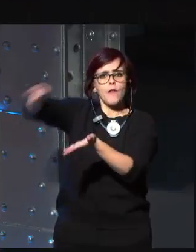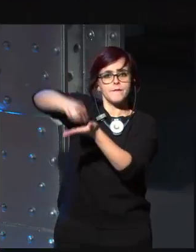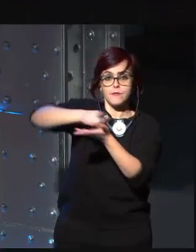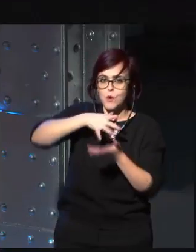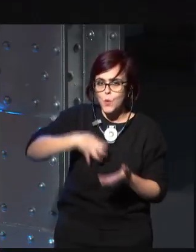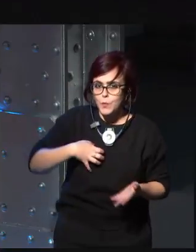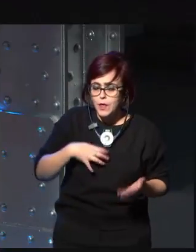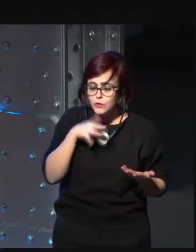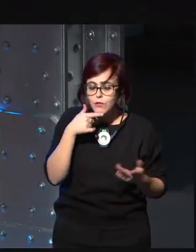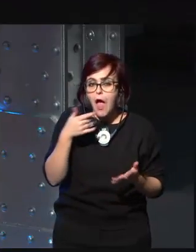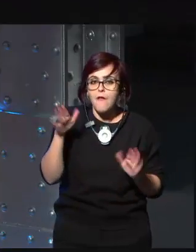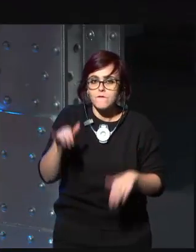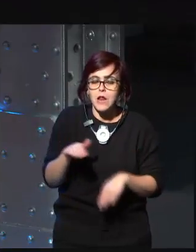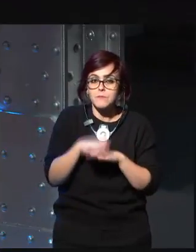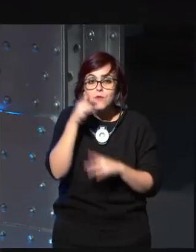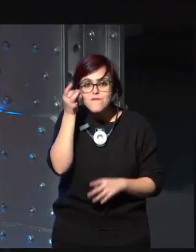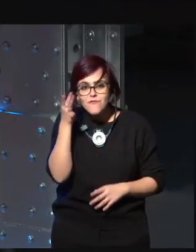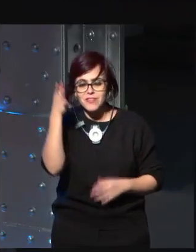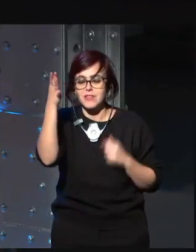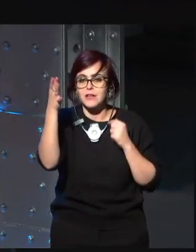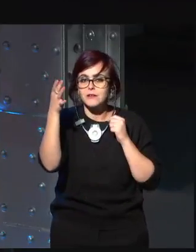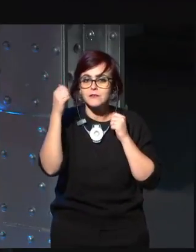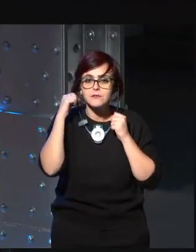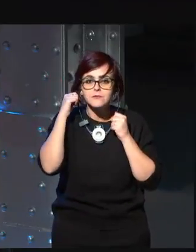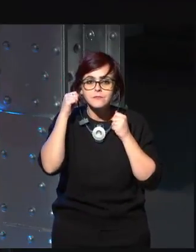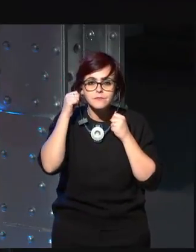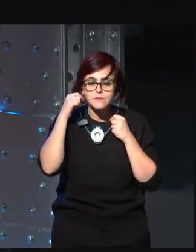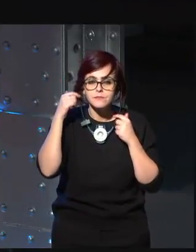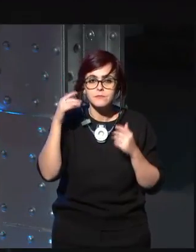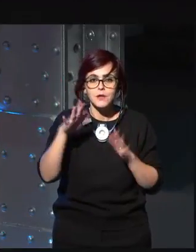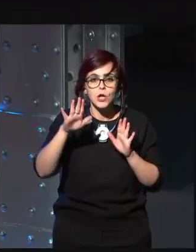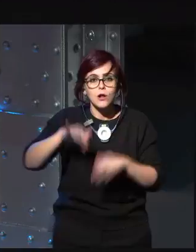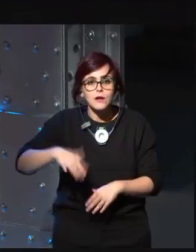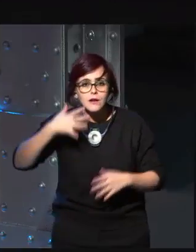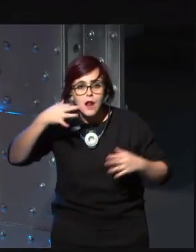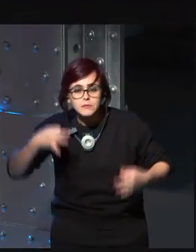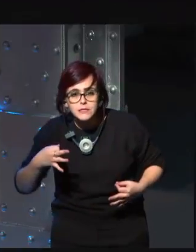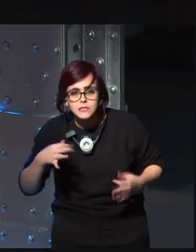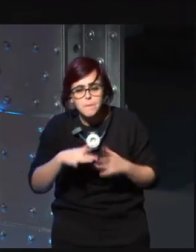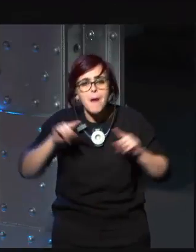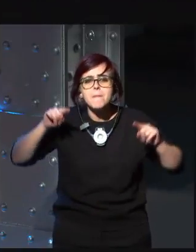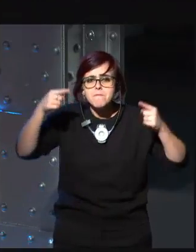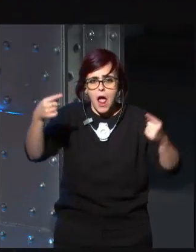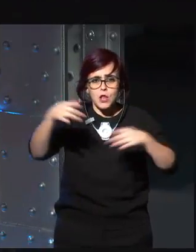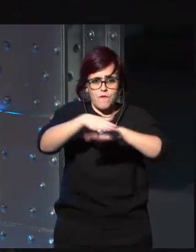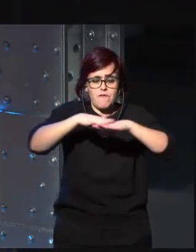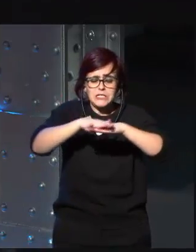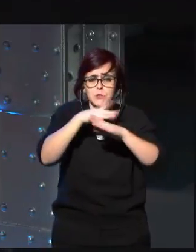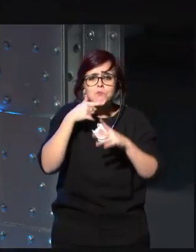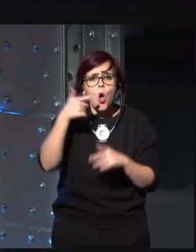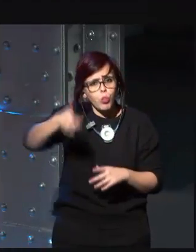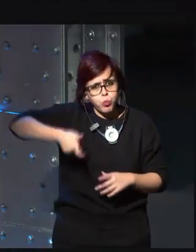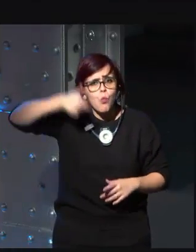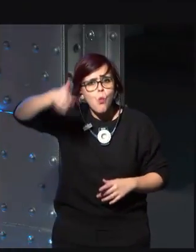something so simple and so primal that those recordings will last. I don't want to say they'll last forever, but I hate